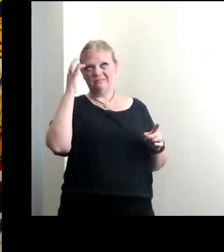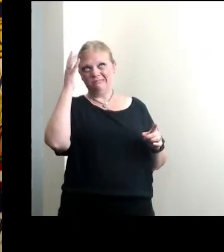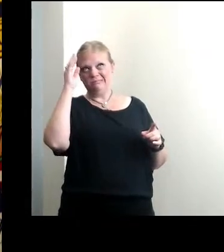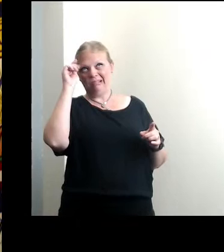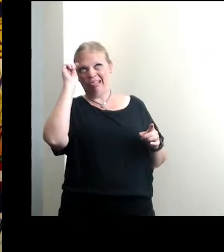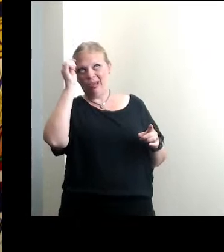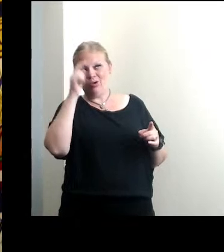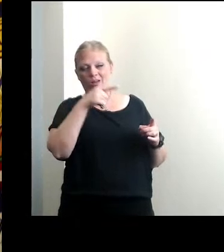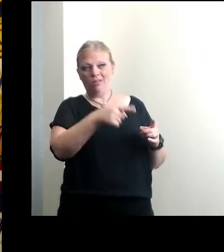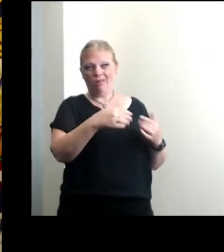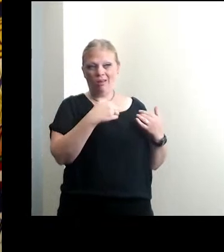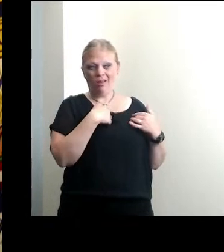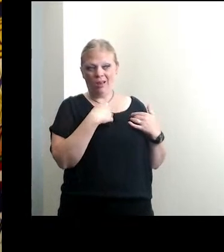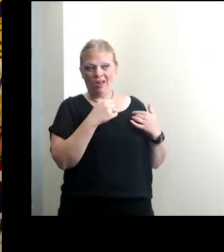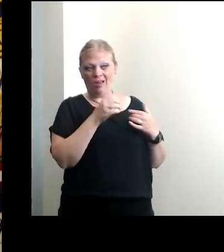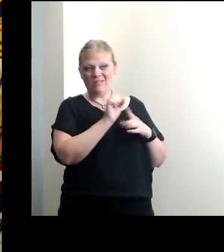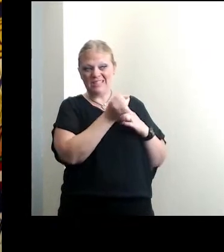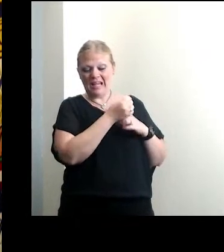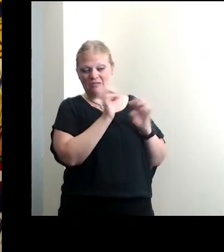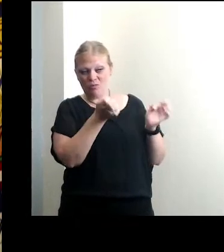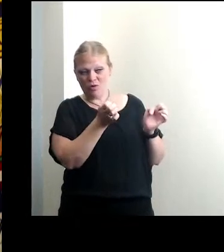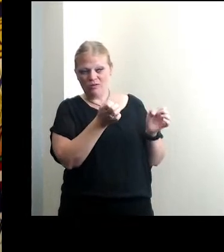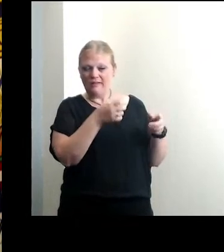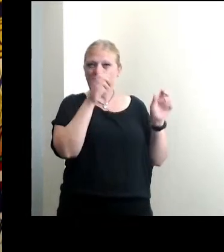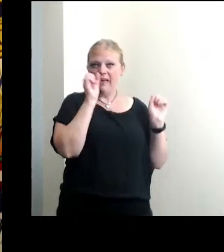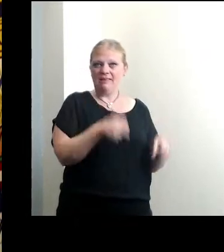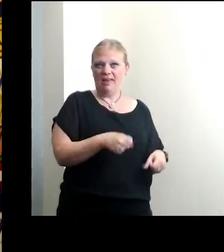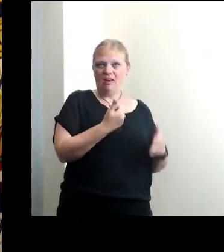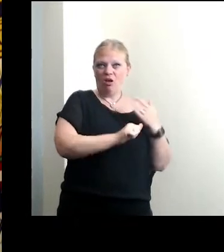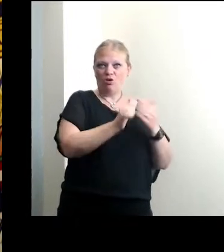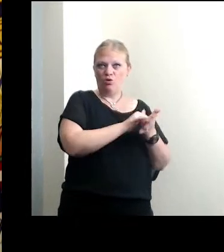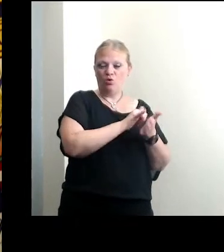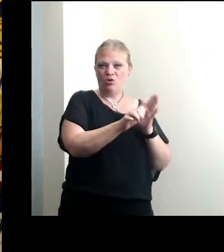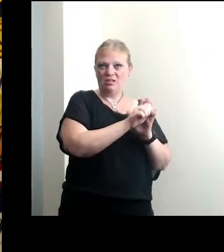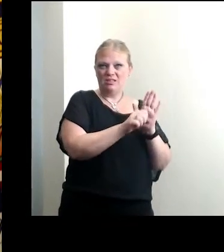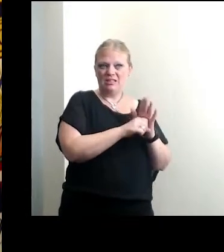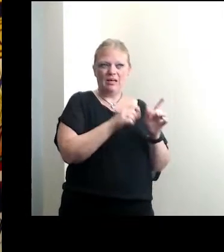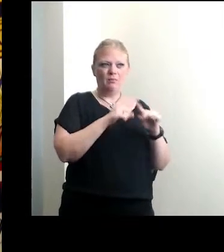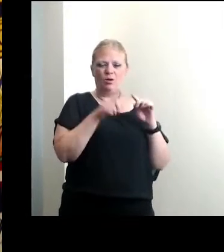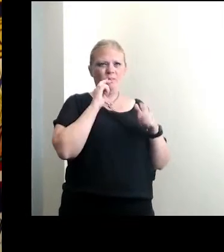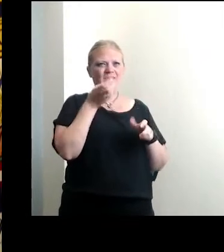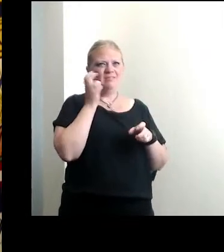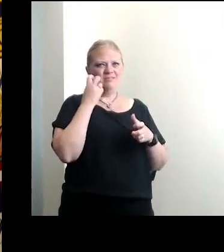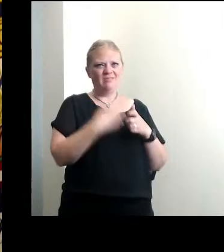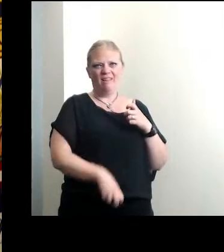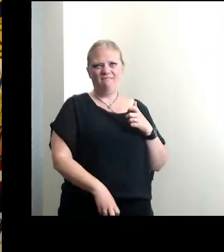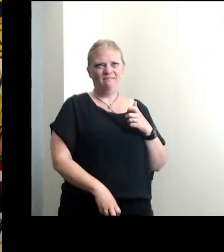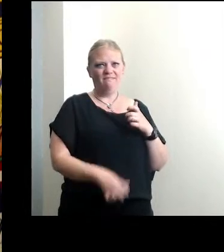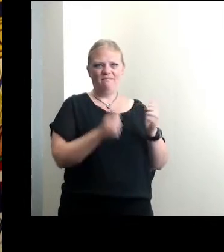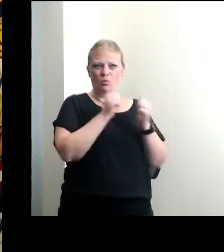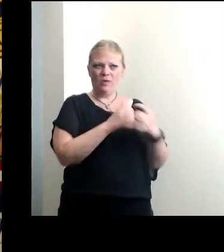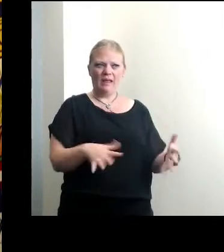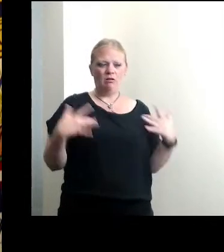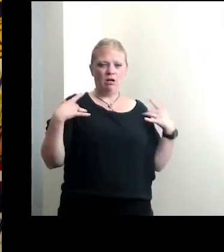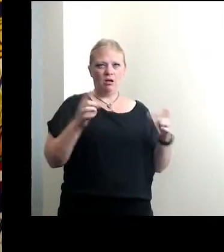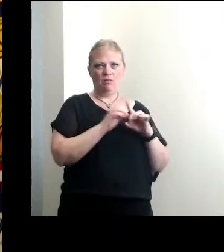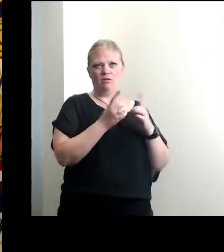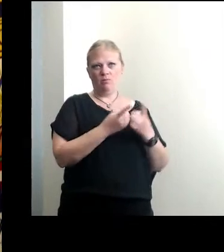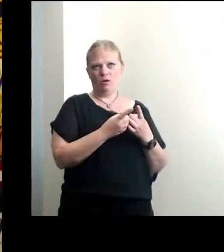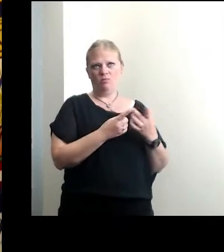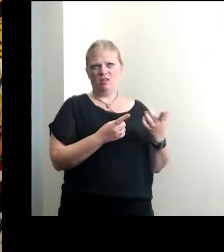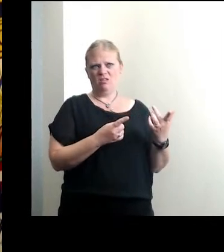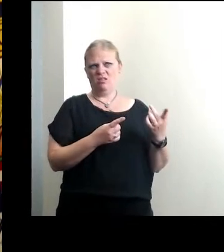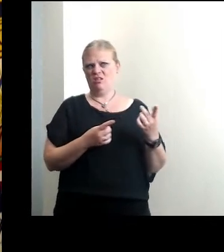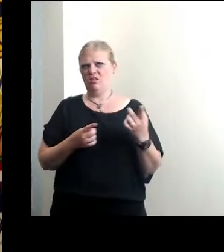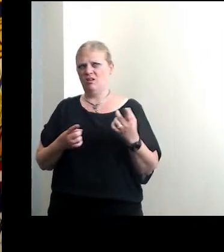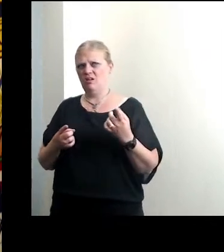could impose certain orders under New York State, but it'd be tough for them to enforce them without having the health department behind them like we